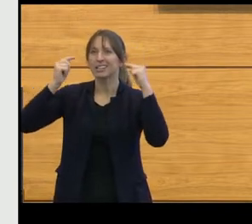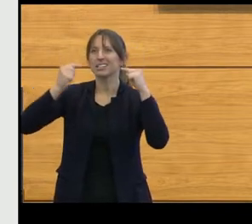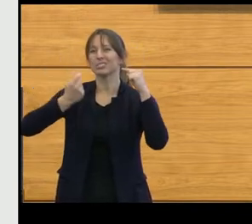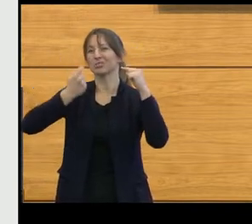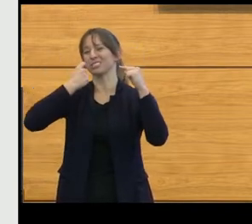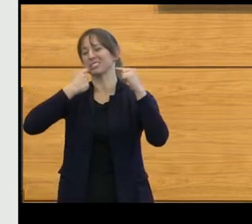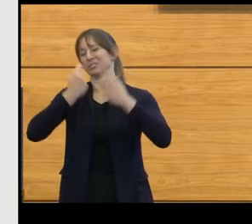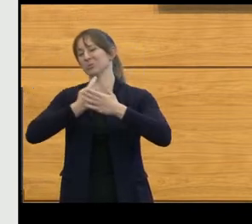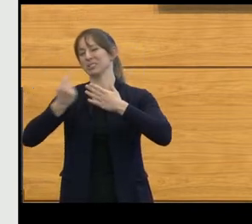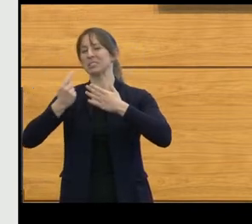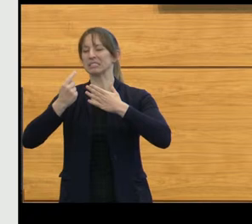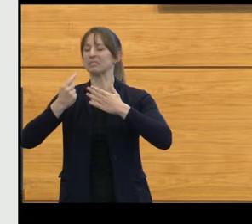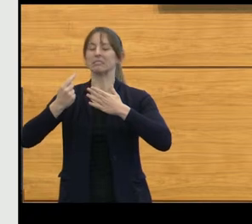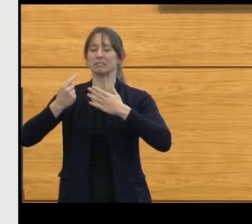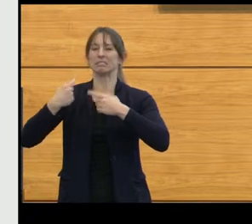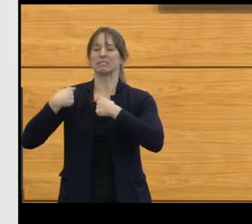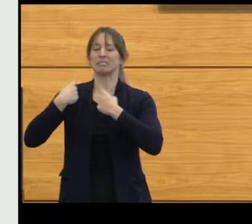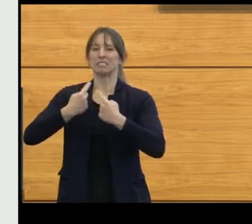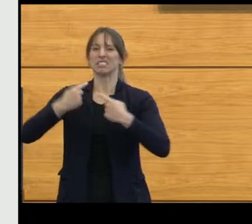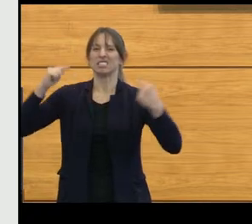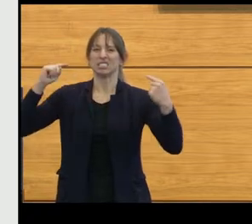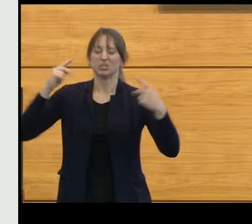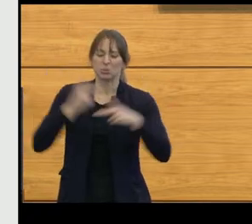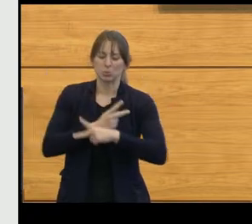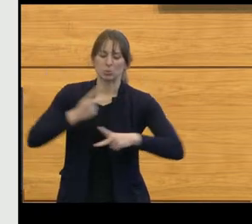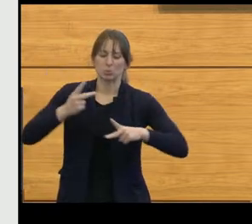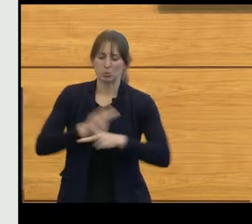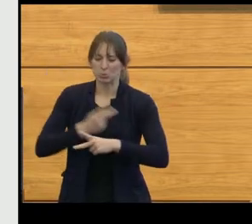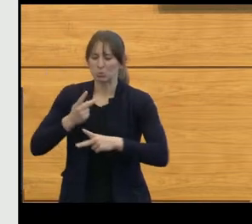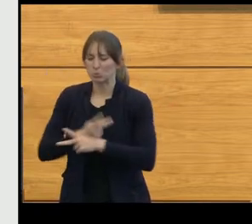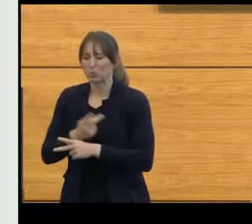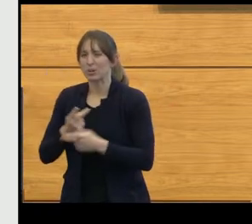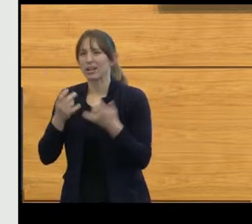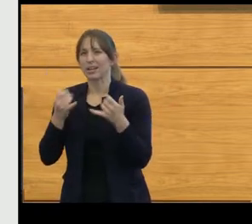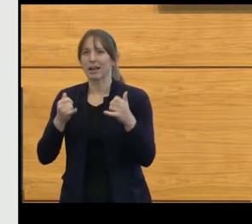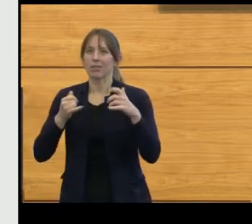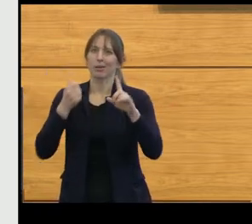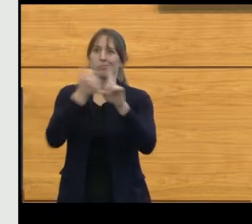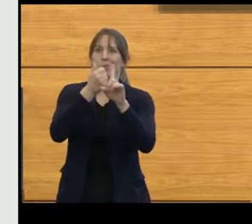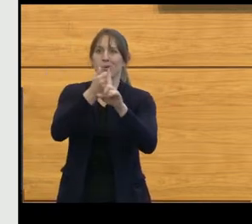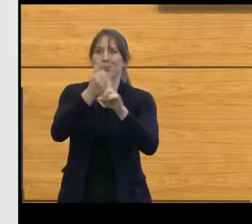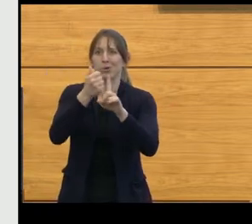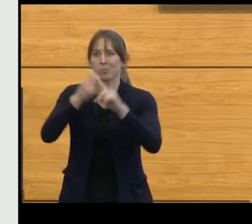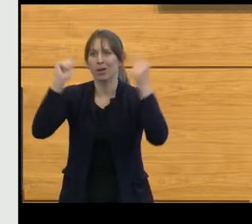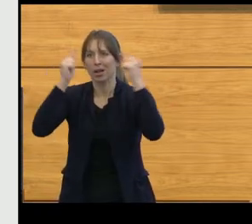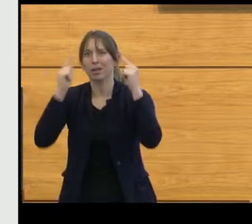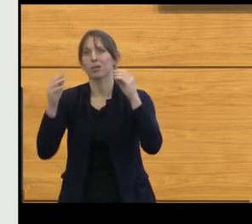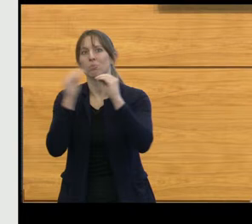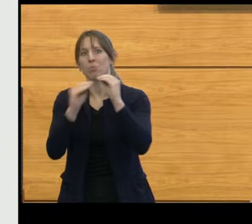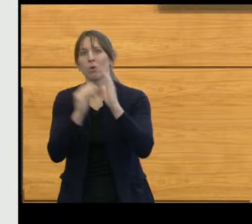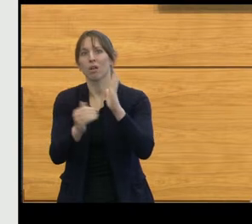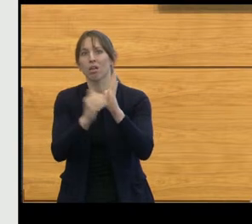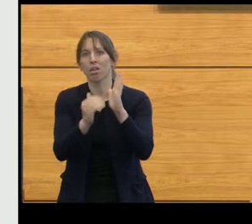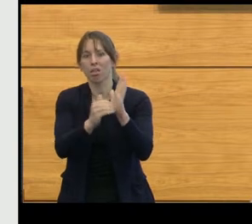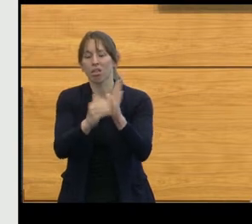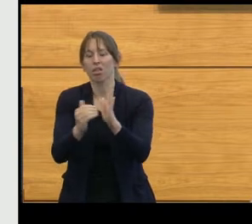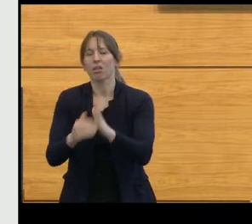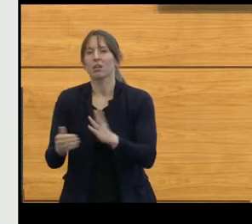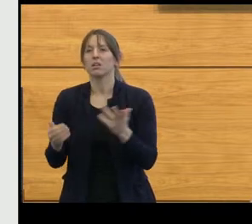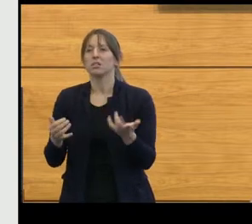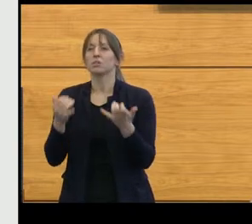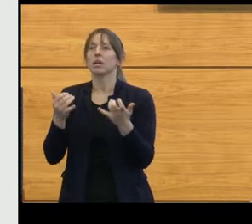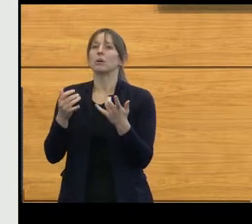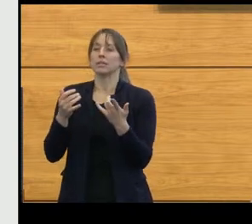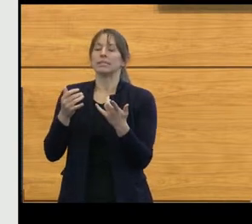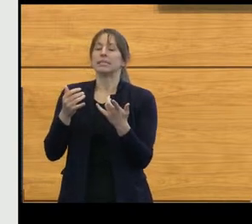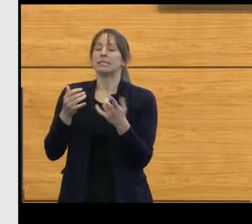last week. They've increased in duration and frequency. He now has also several days of emesis. He was noted by